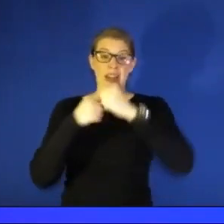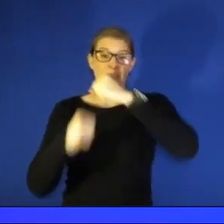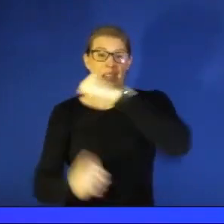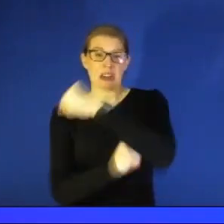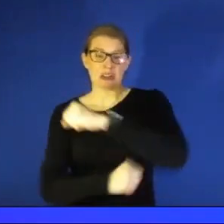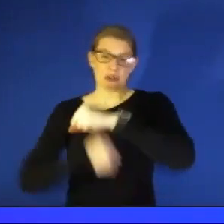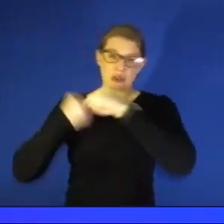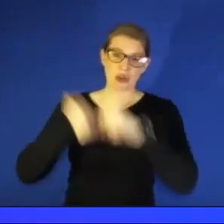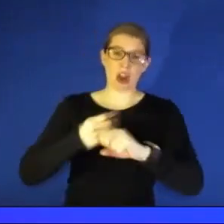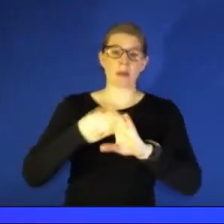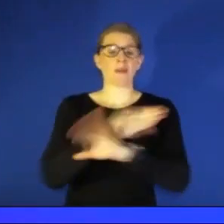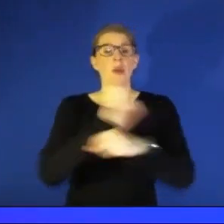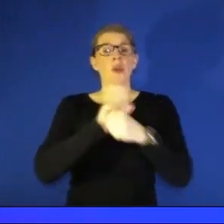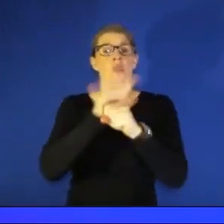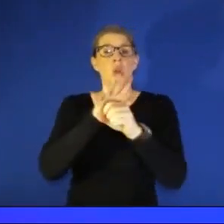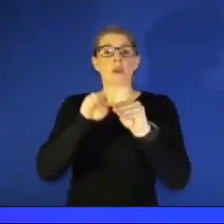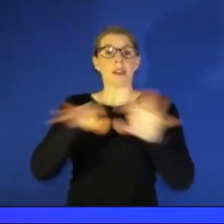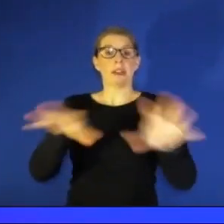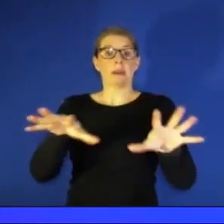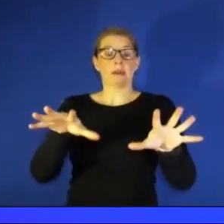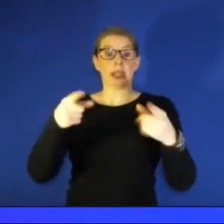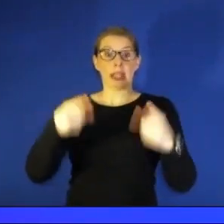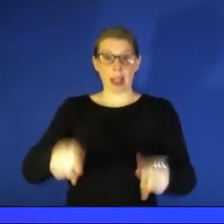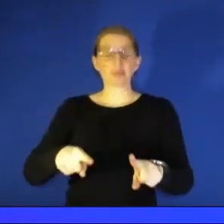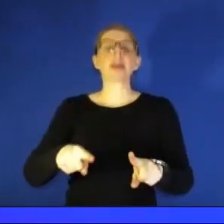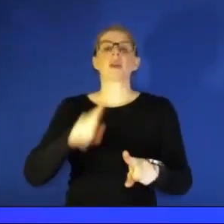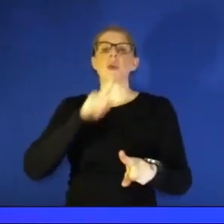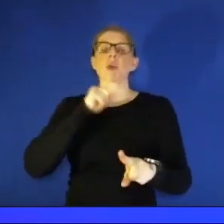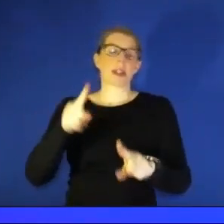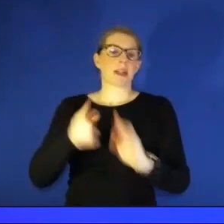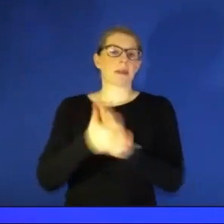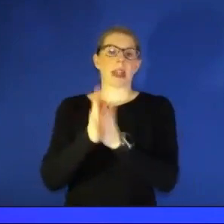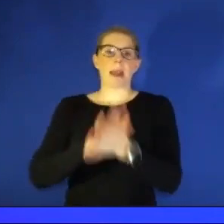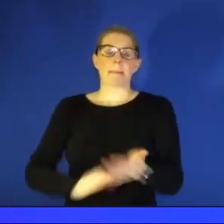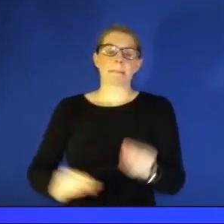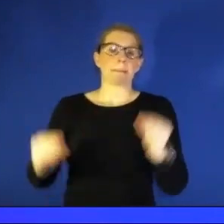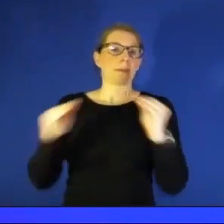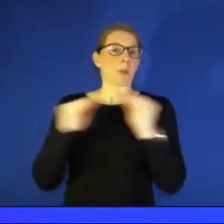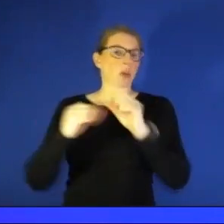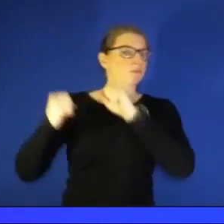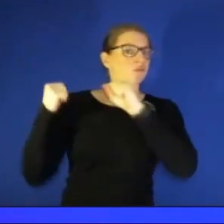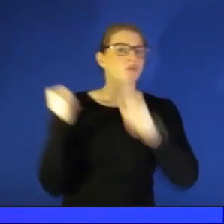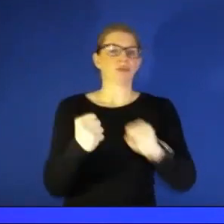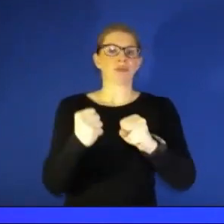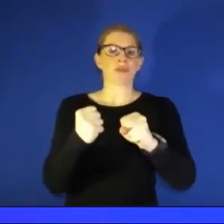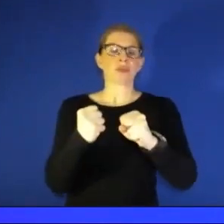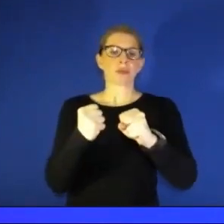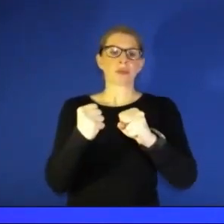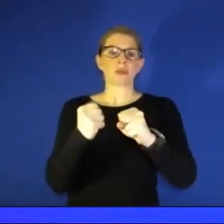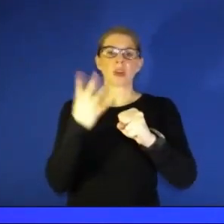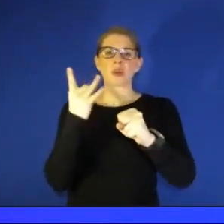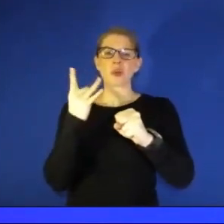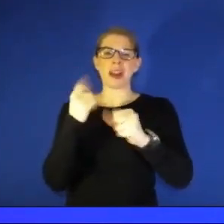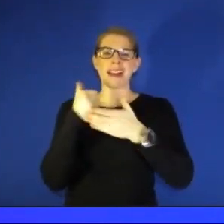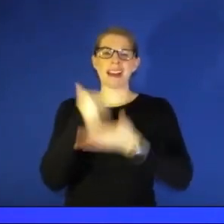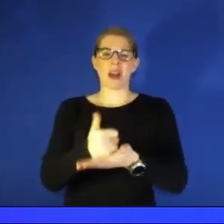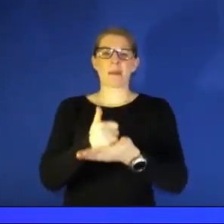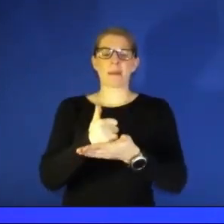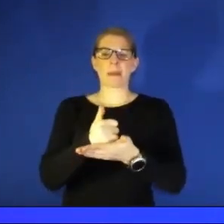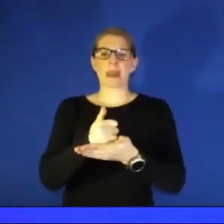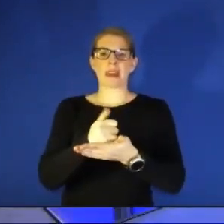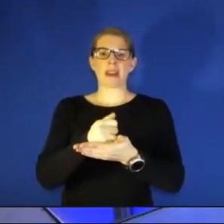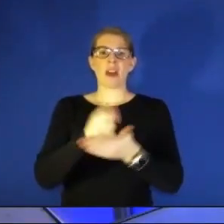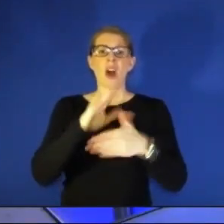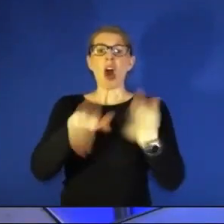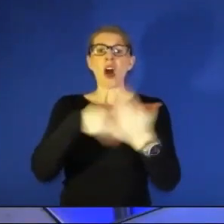before the pandemic really just came together in a way to help them really get through it.